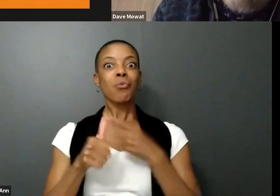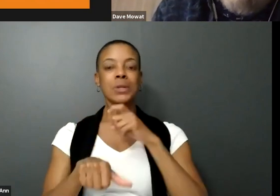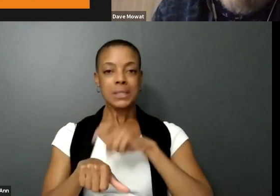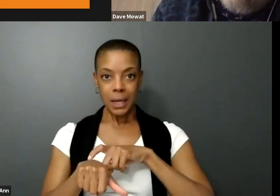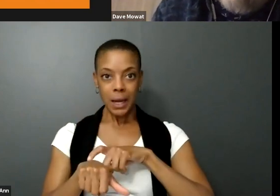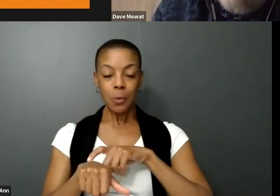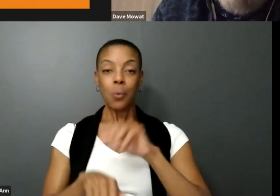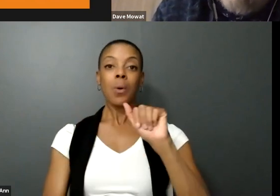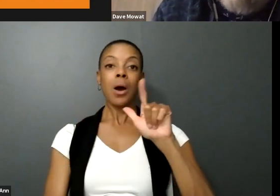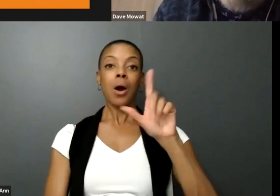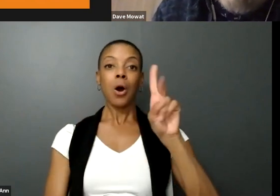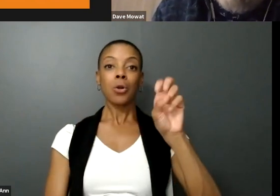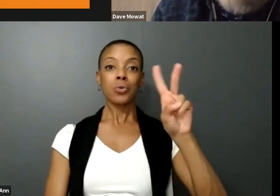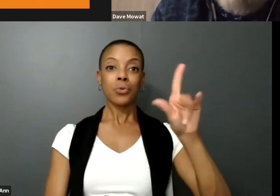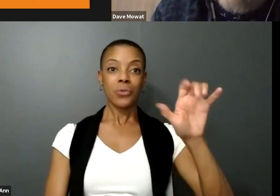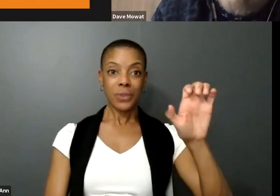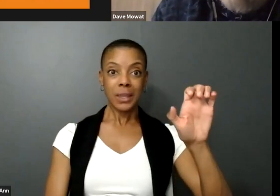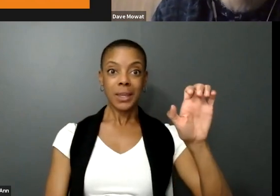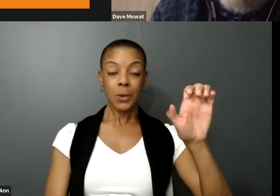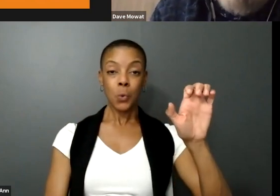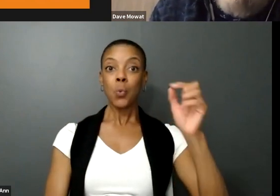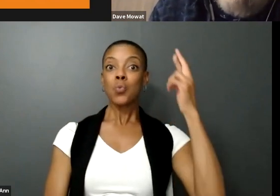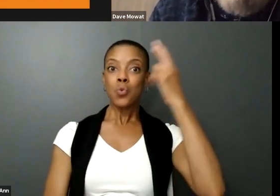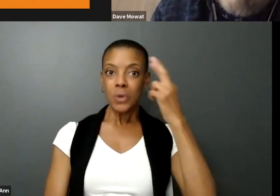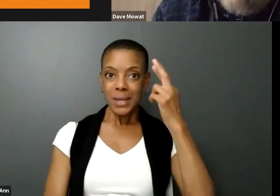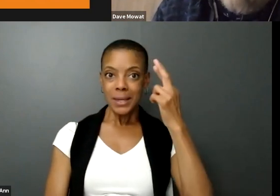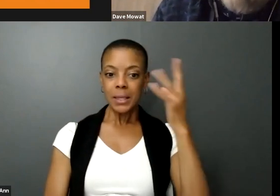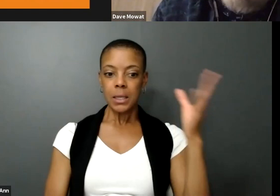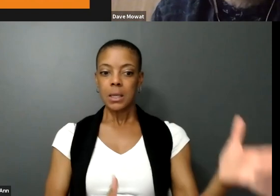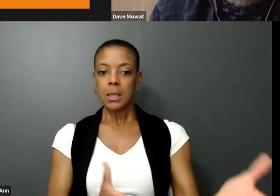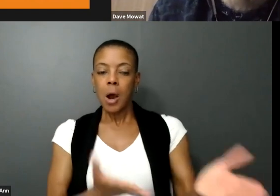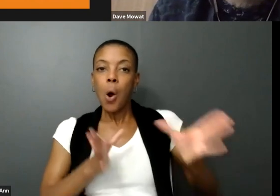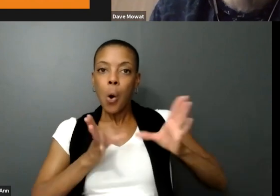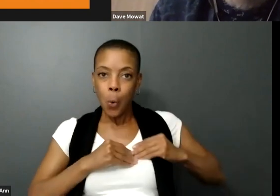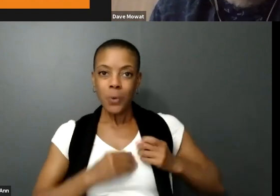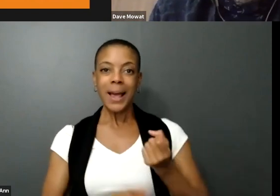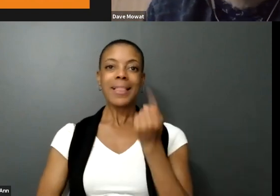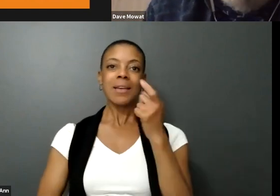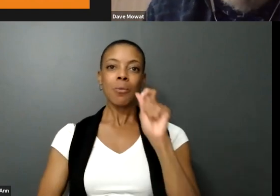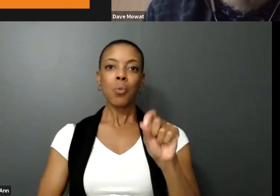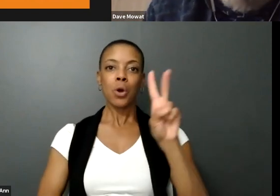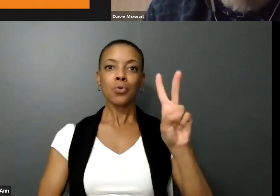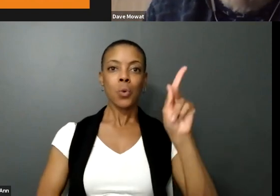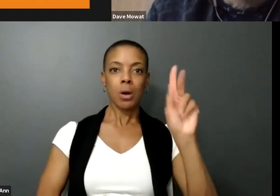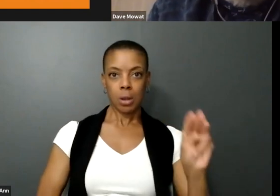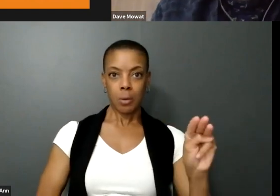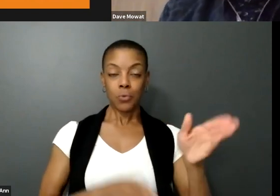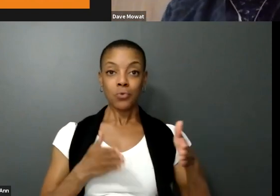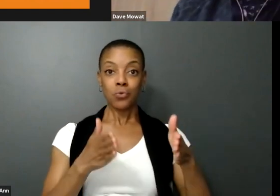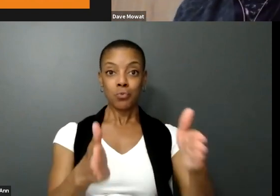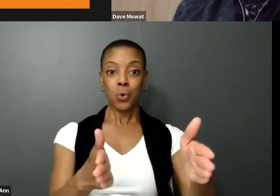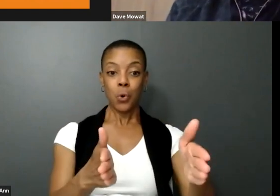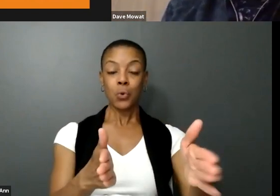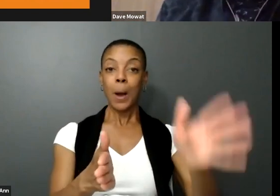Nation possessed 11.2 kilometers of road that was once deemed to be municipal